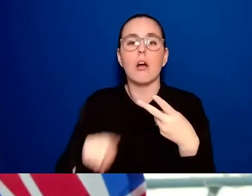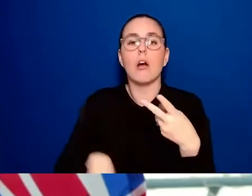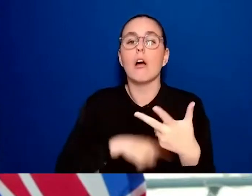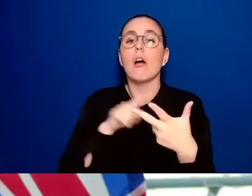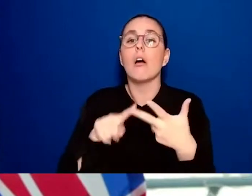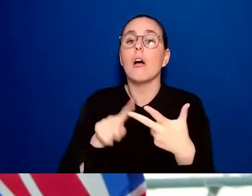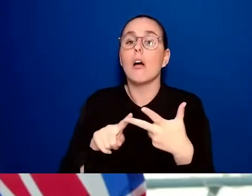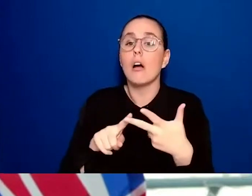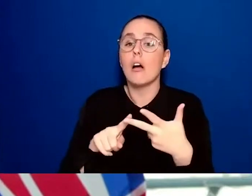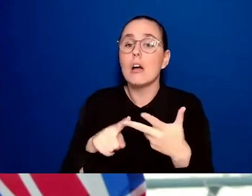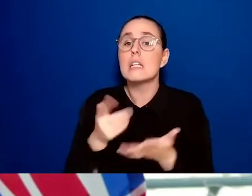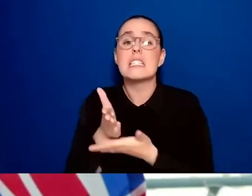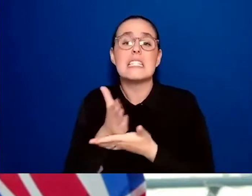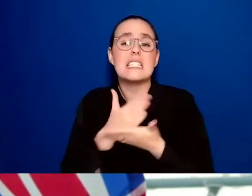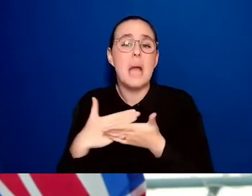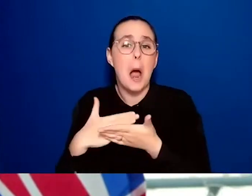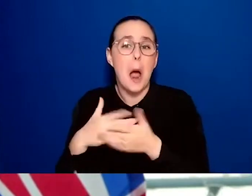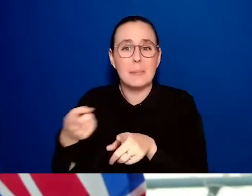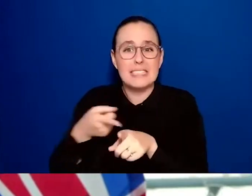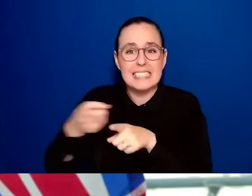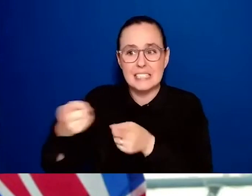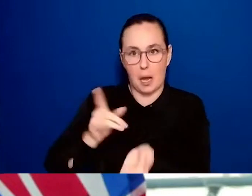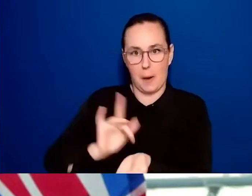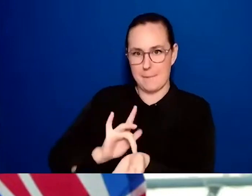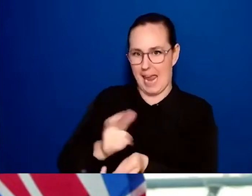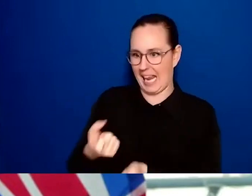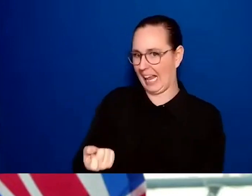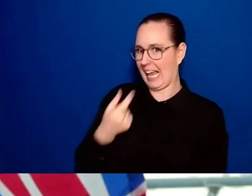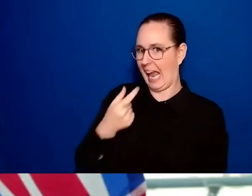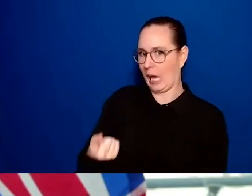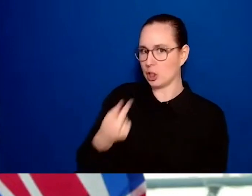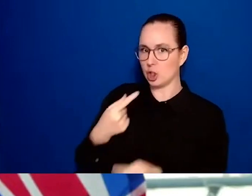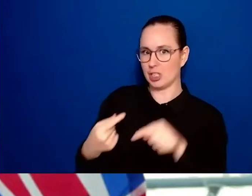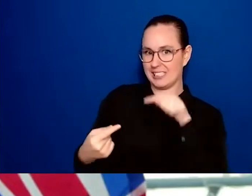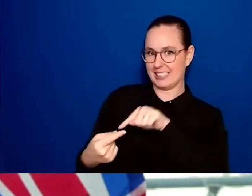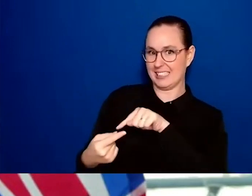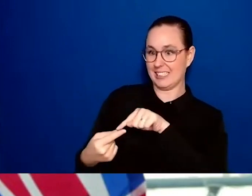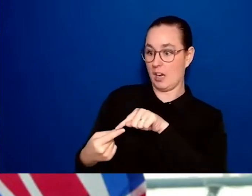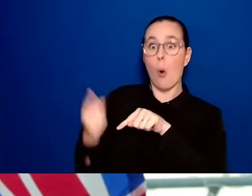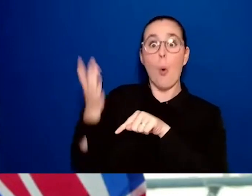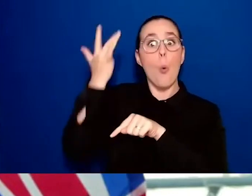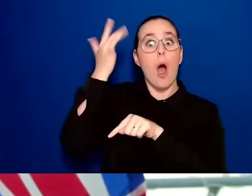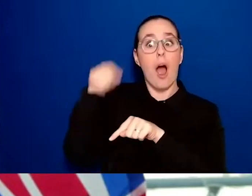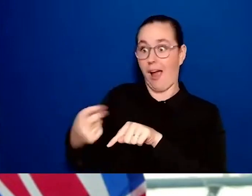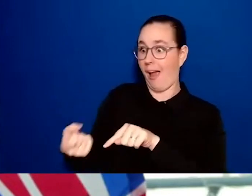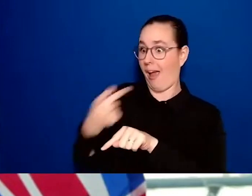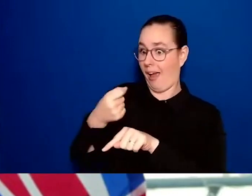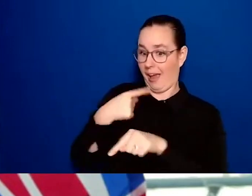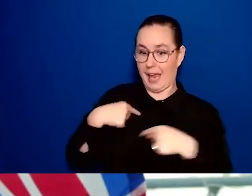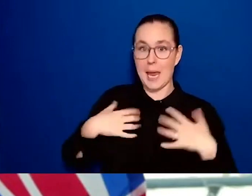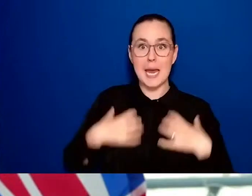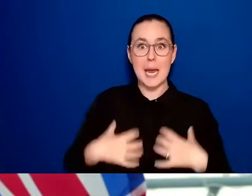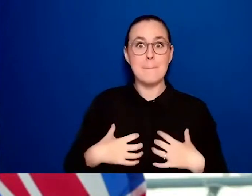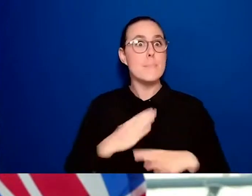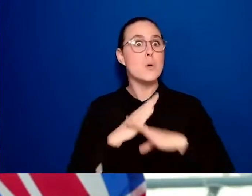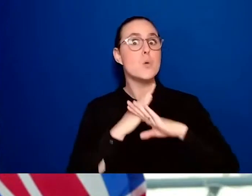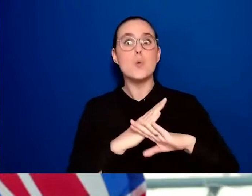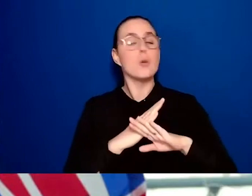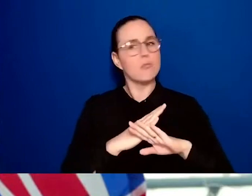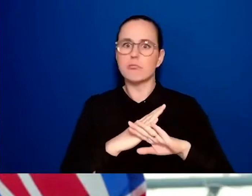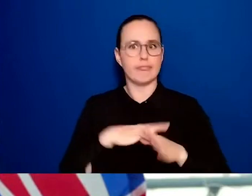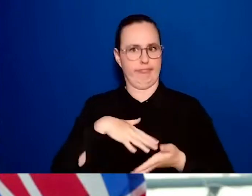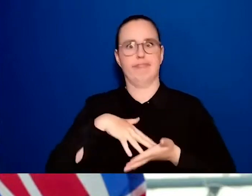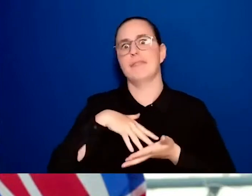are medications that cause suppression of an immune system since January of 2020. People with severe